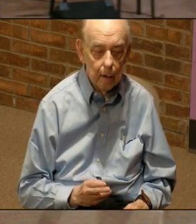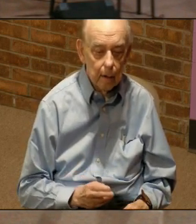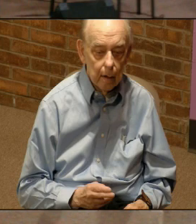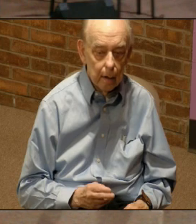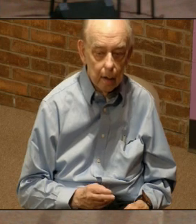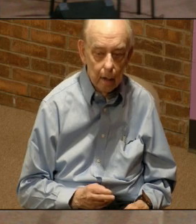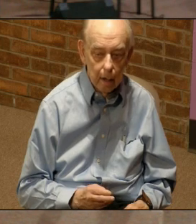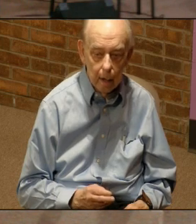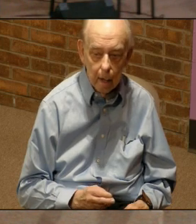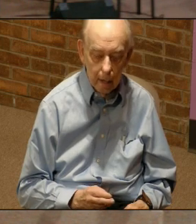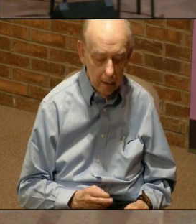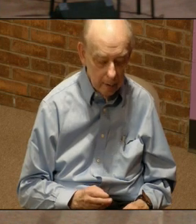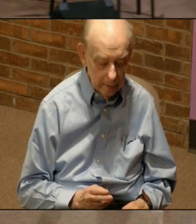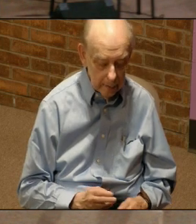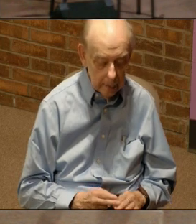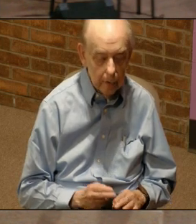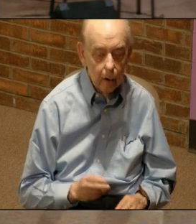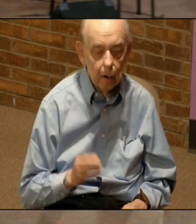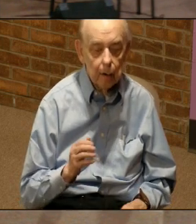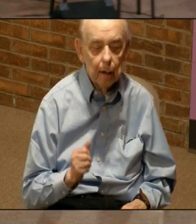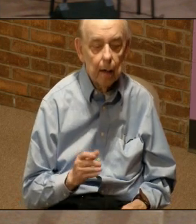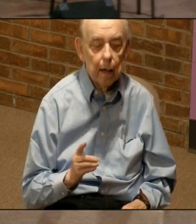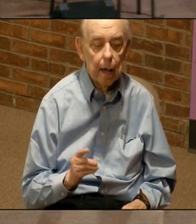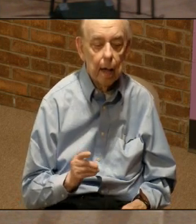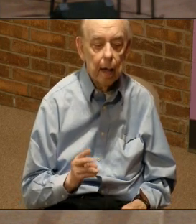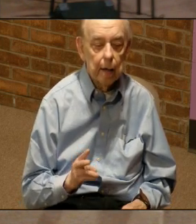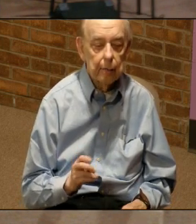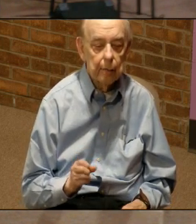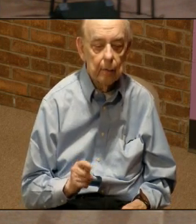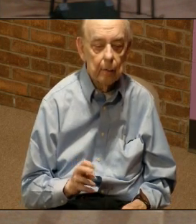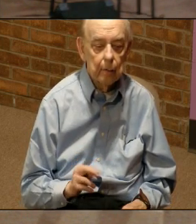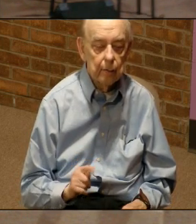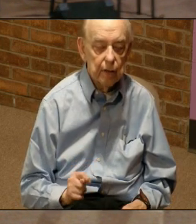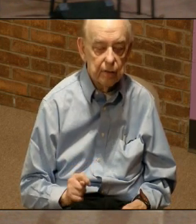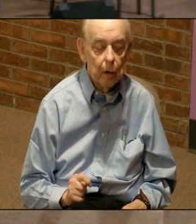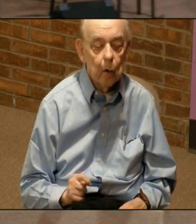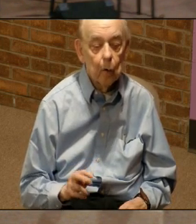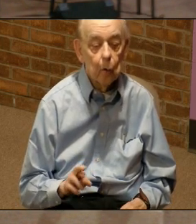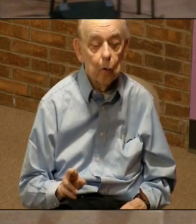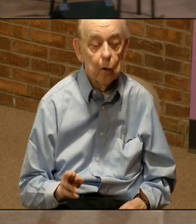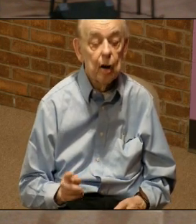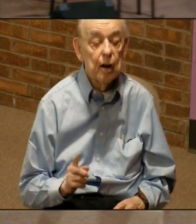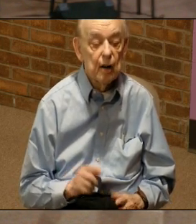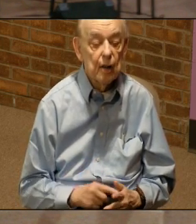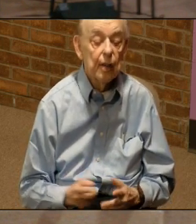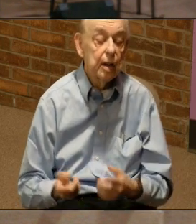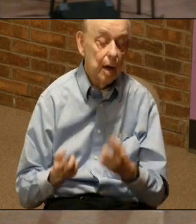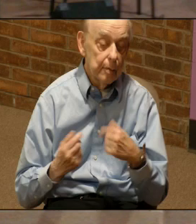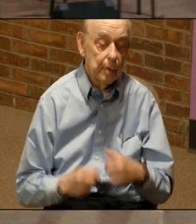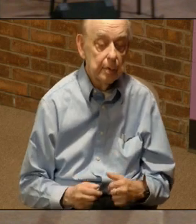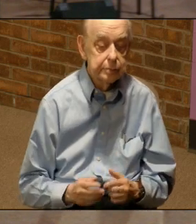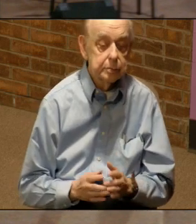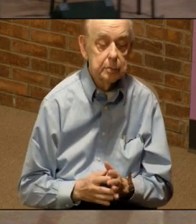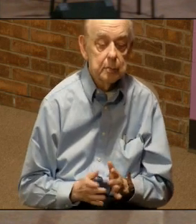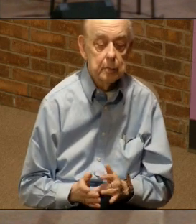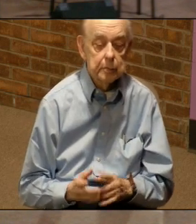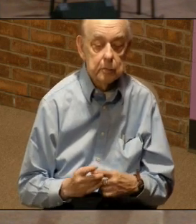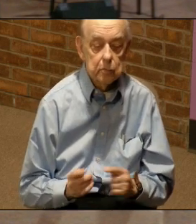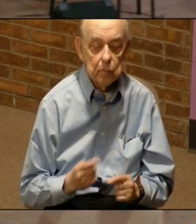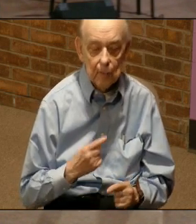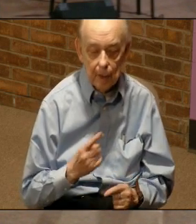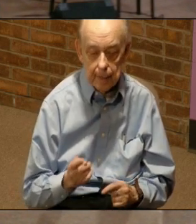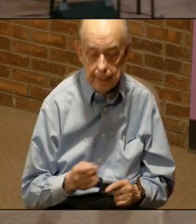Advent. Advent means the coming, okay? And so what Jesus is trying